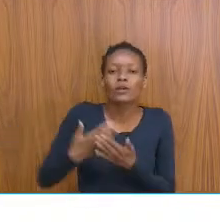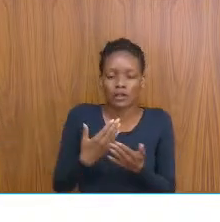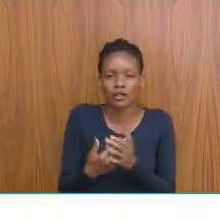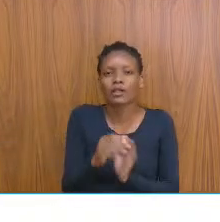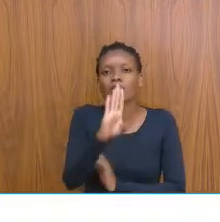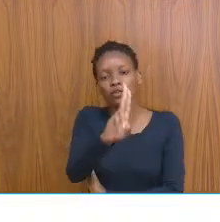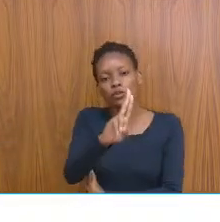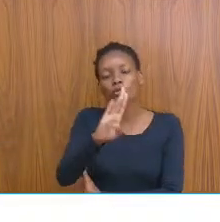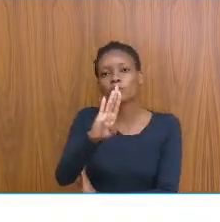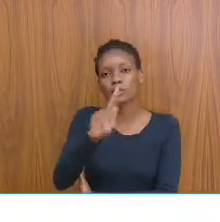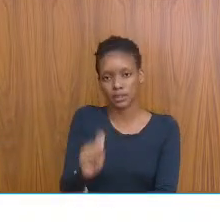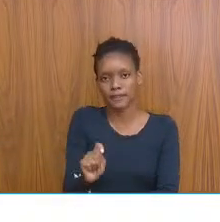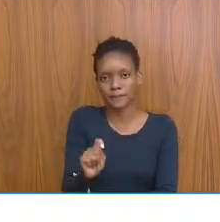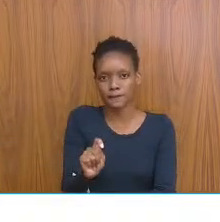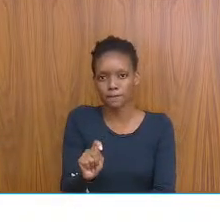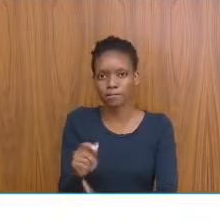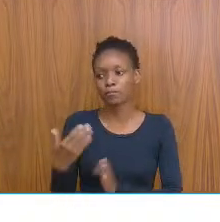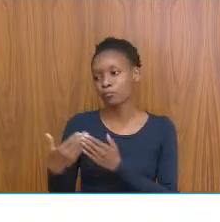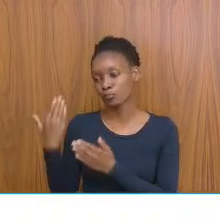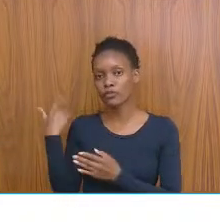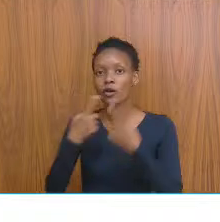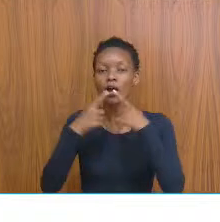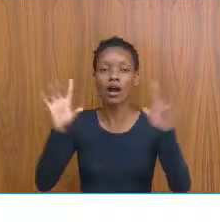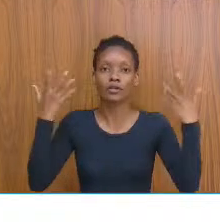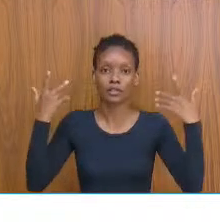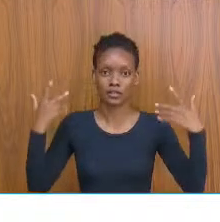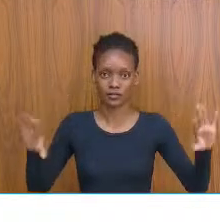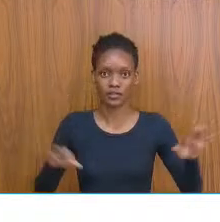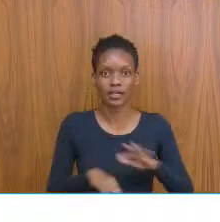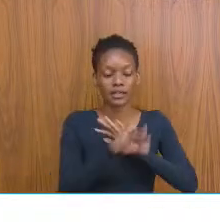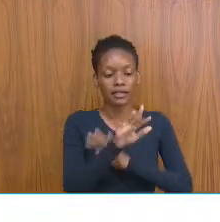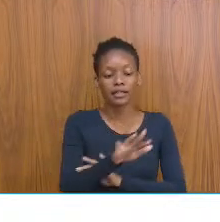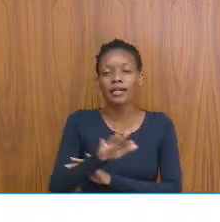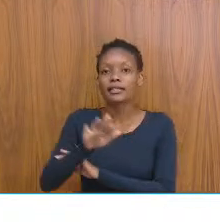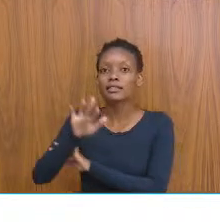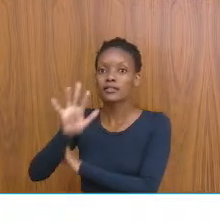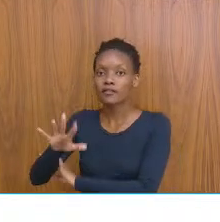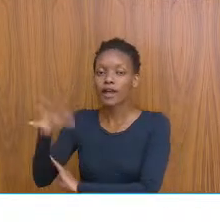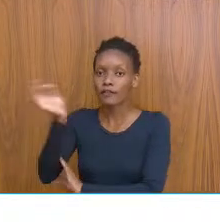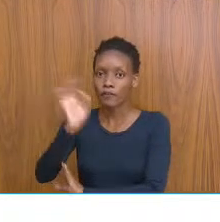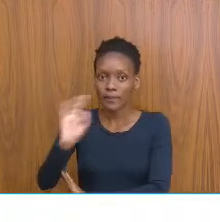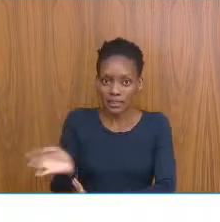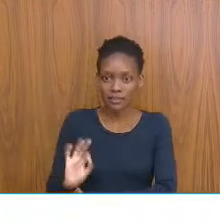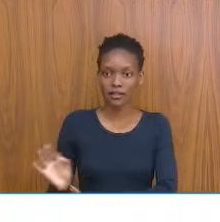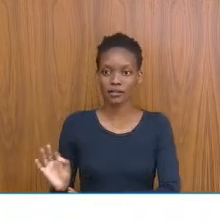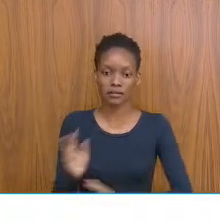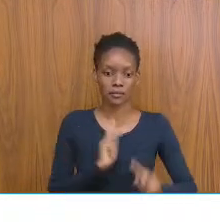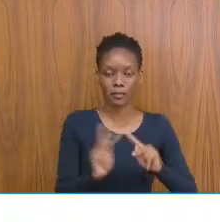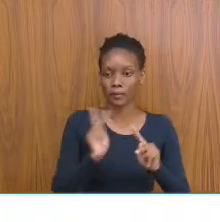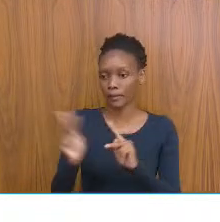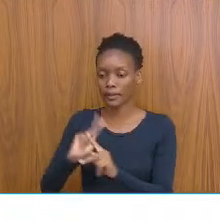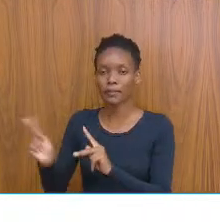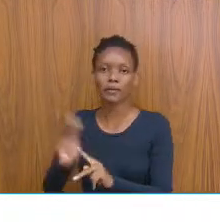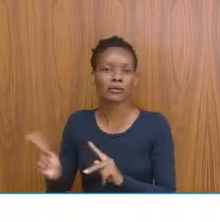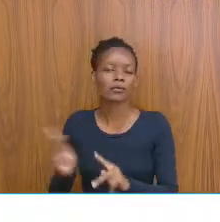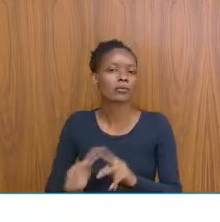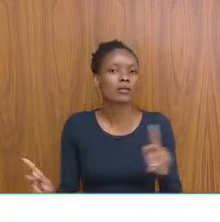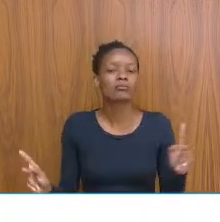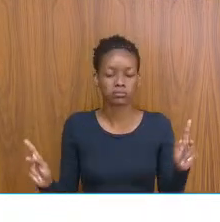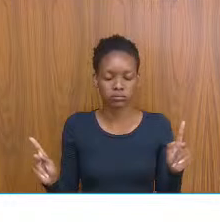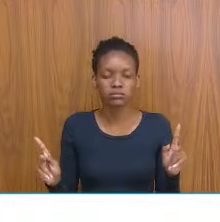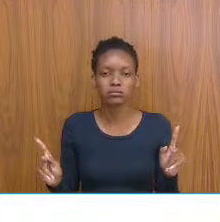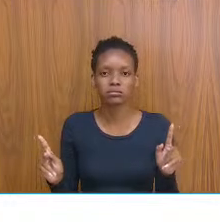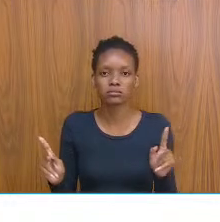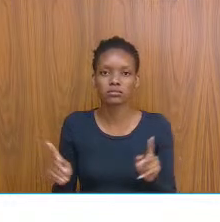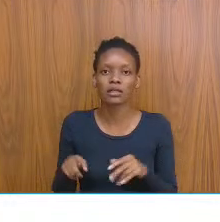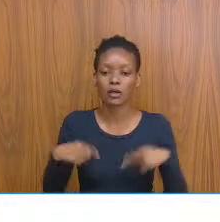As we announced earlier, 95% of our logistical supplies for the elections are already at hand.